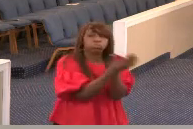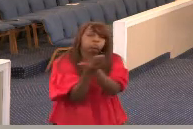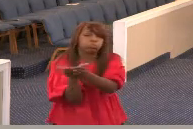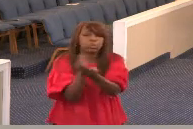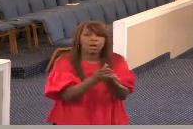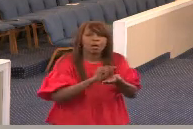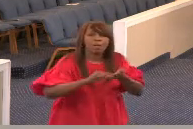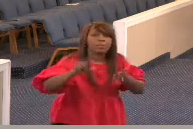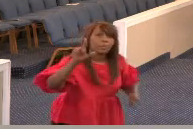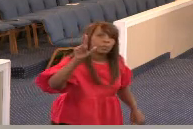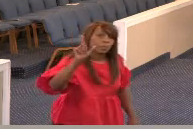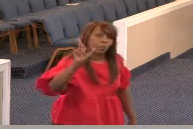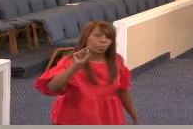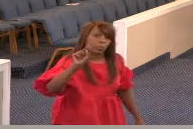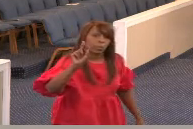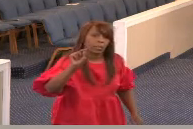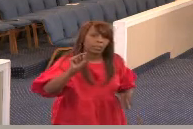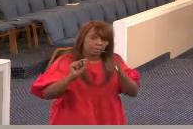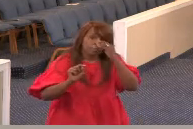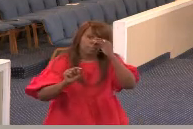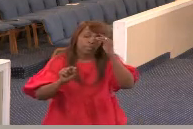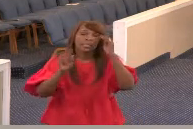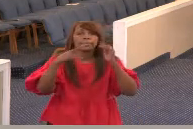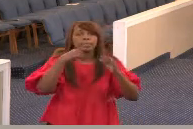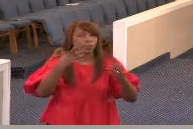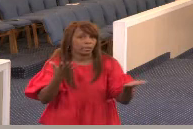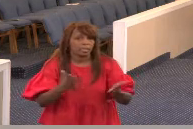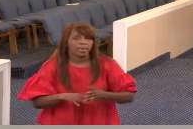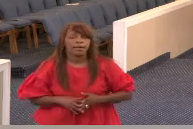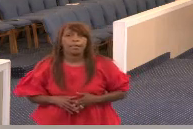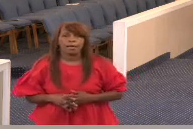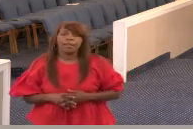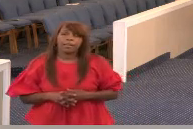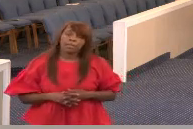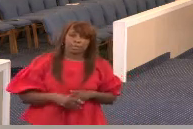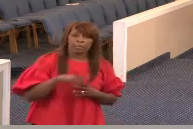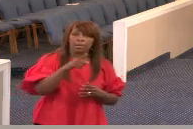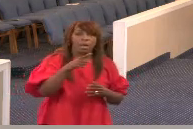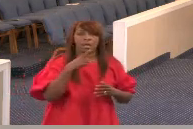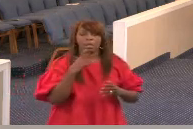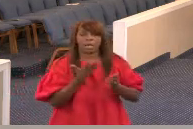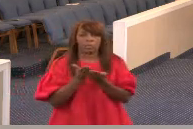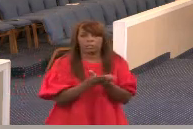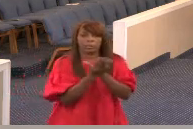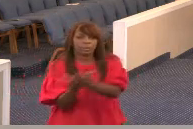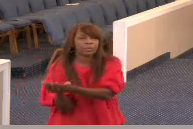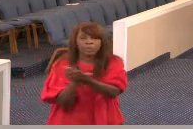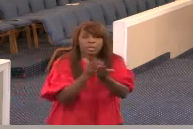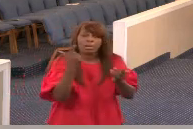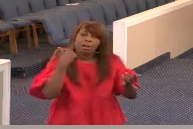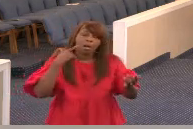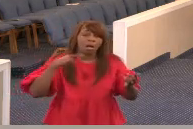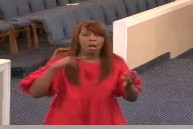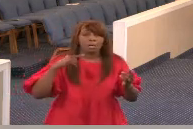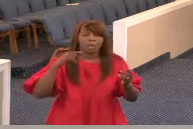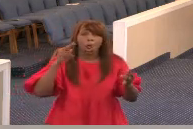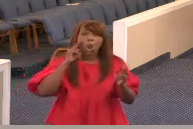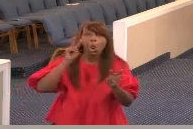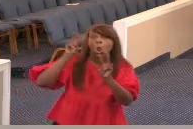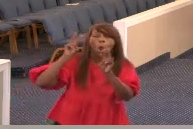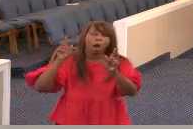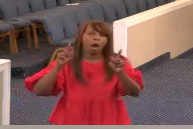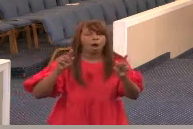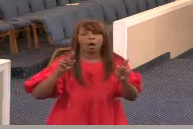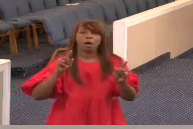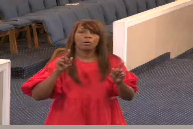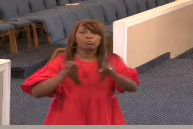by verse 20, it says that they couldn't even see the sun nor the stars.